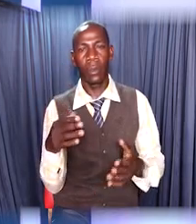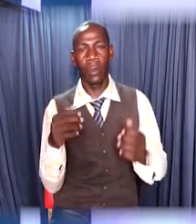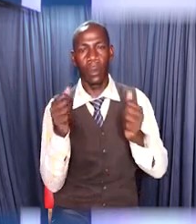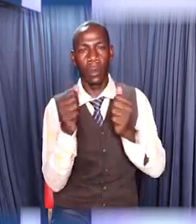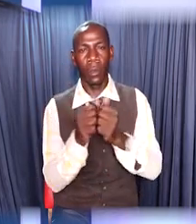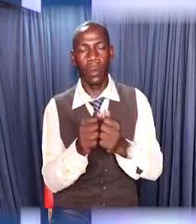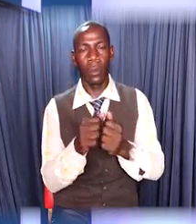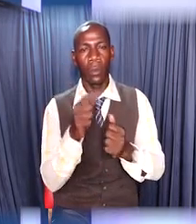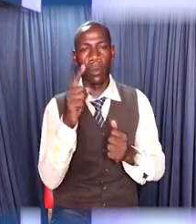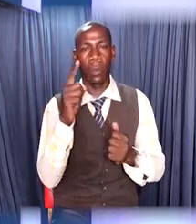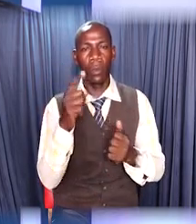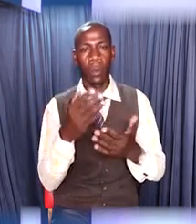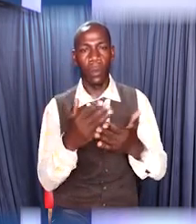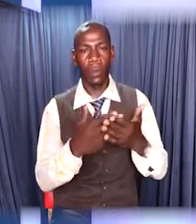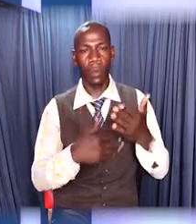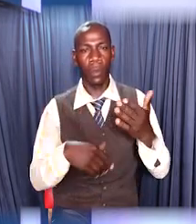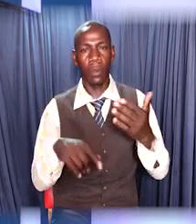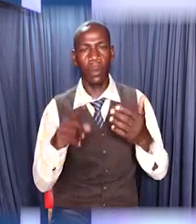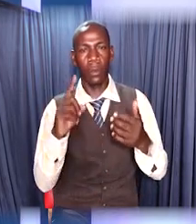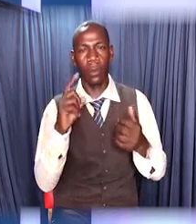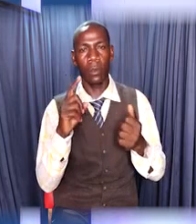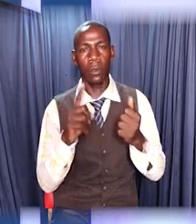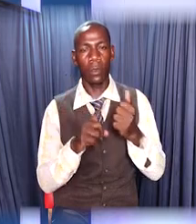11:6. Mstari wa sita.